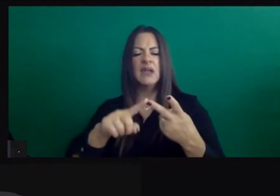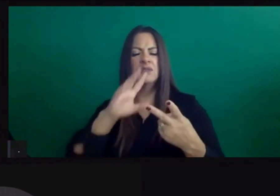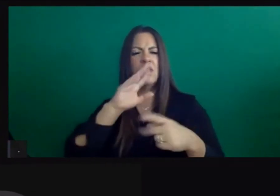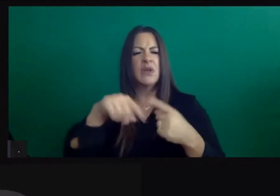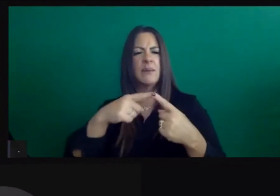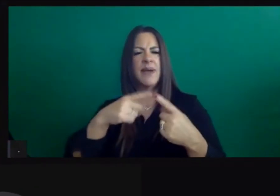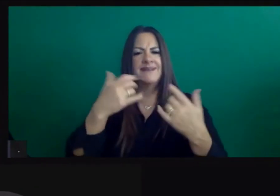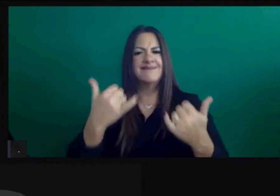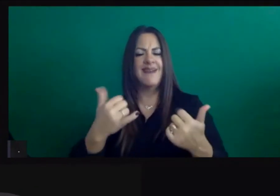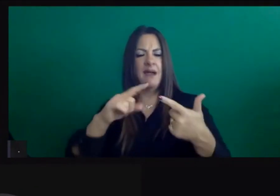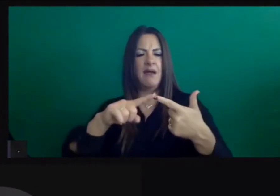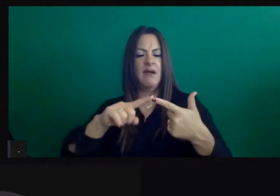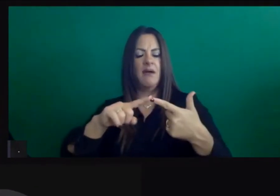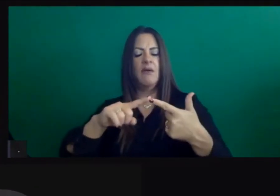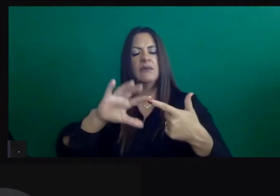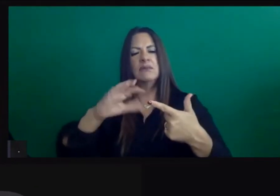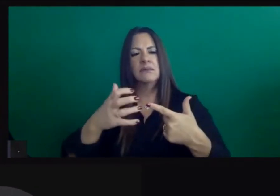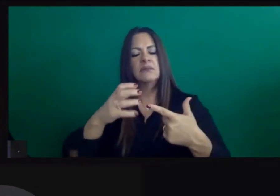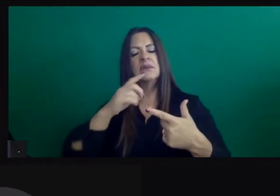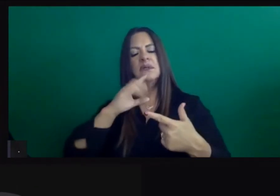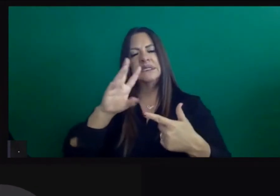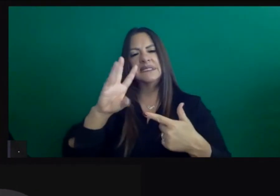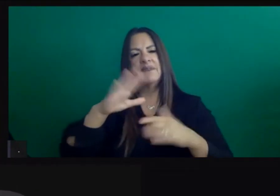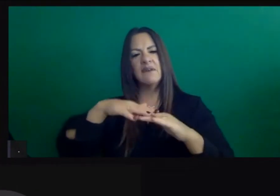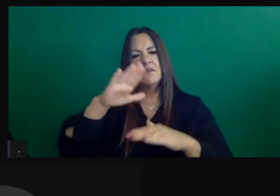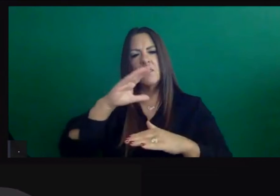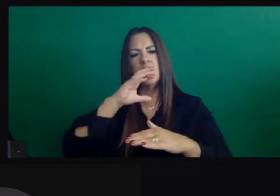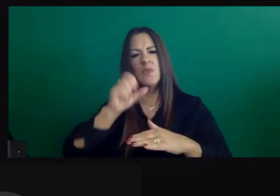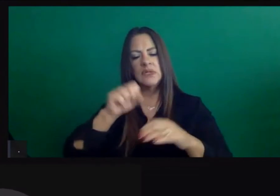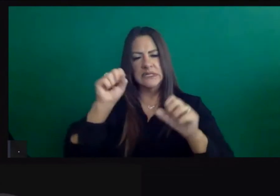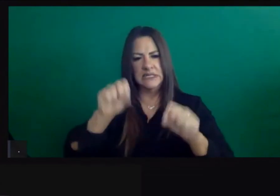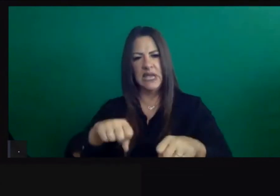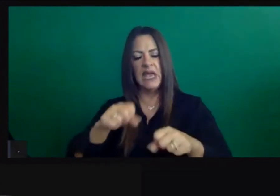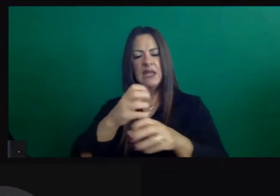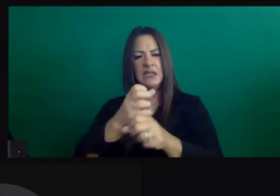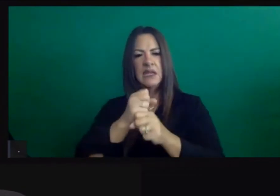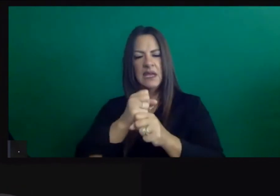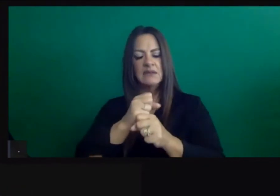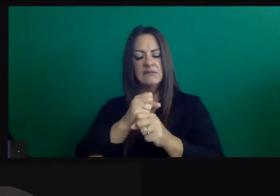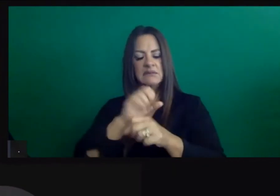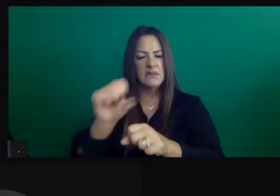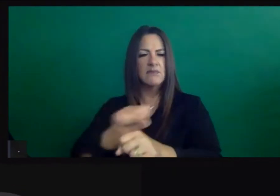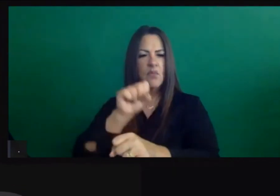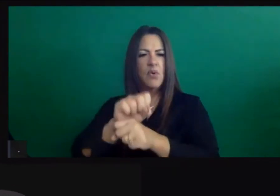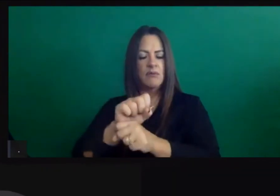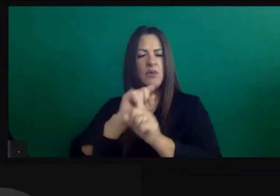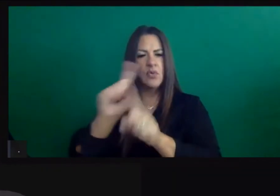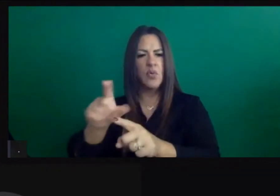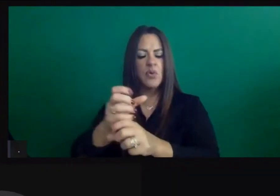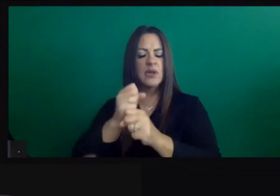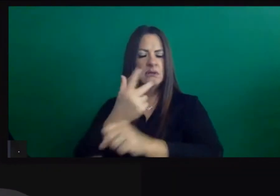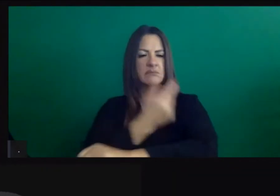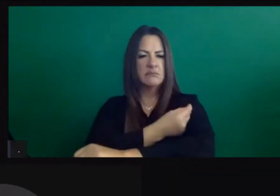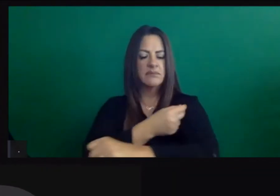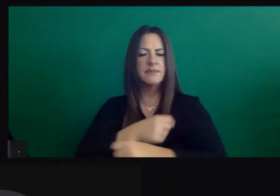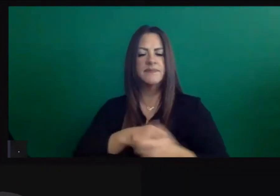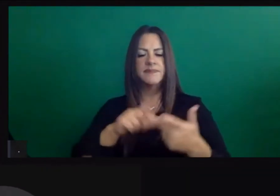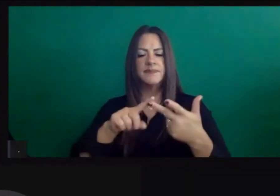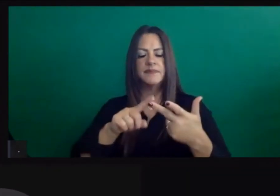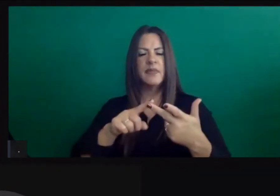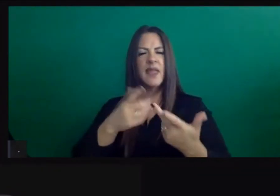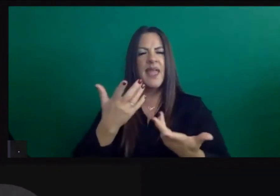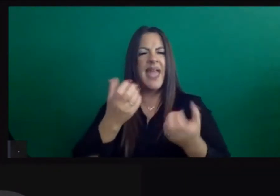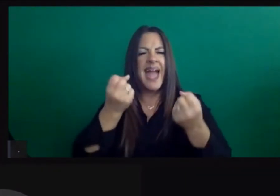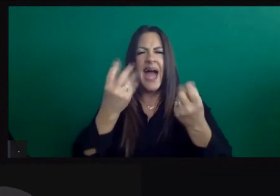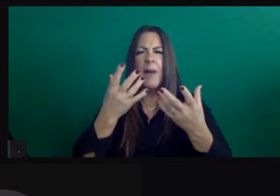then, how is the state deciding how many doses should go to each county? Is it a direct function of population, or is there